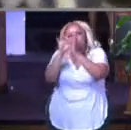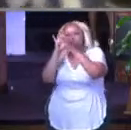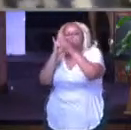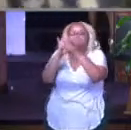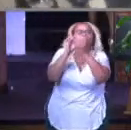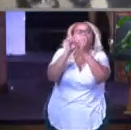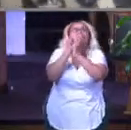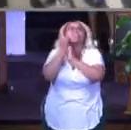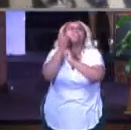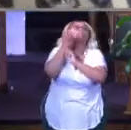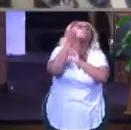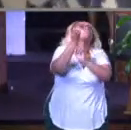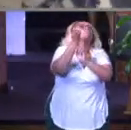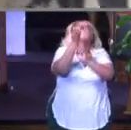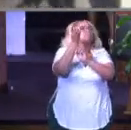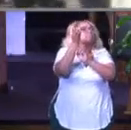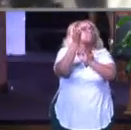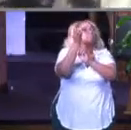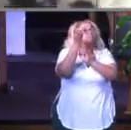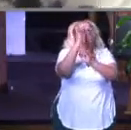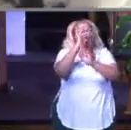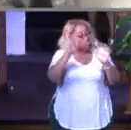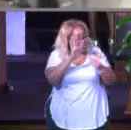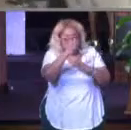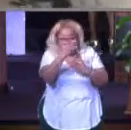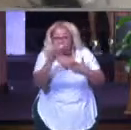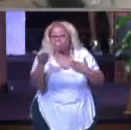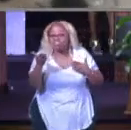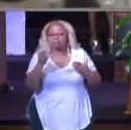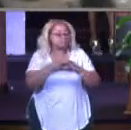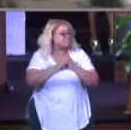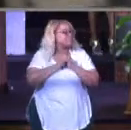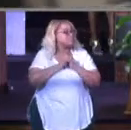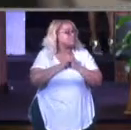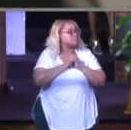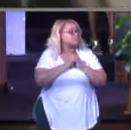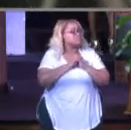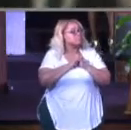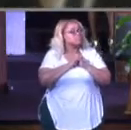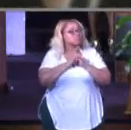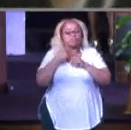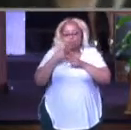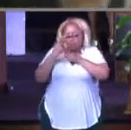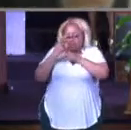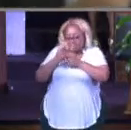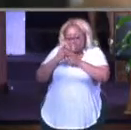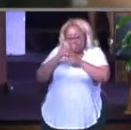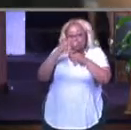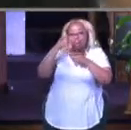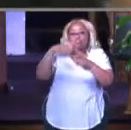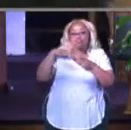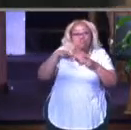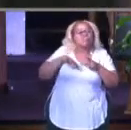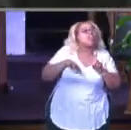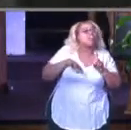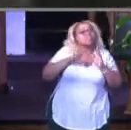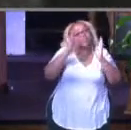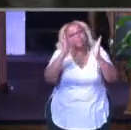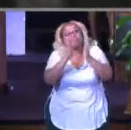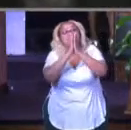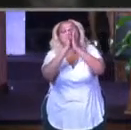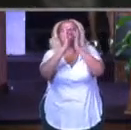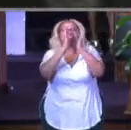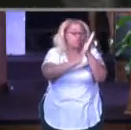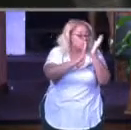with you. God, do your thing. And we'll be careful to give you the credit, the praise,